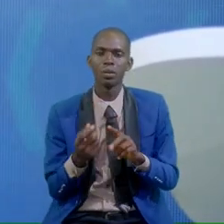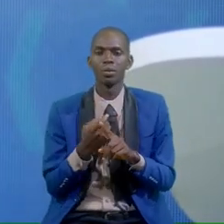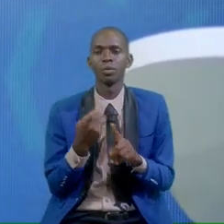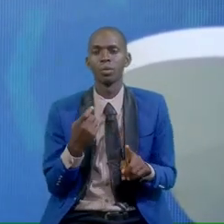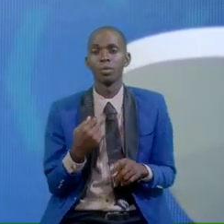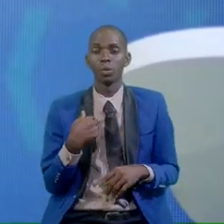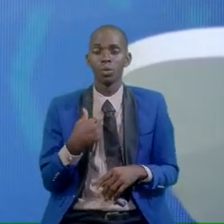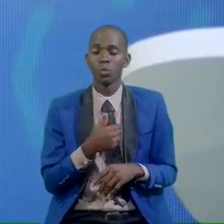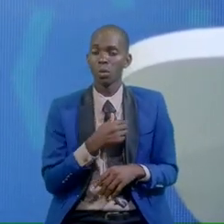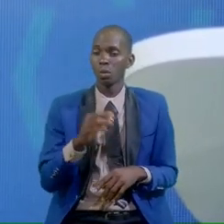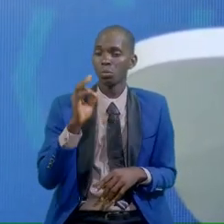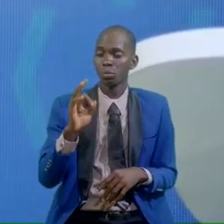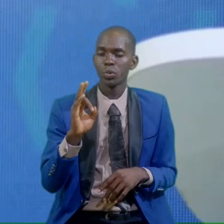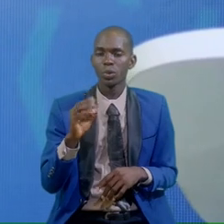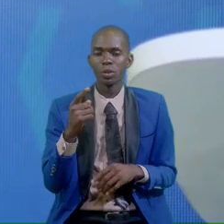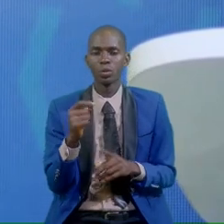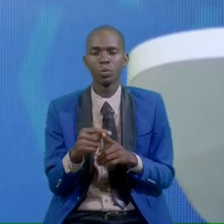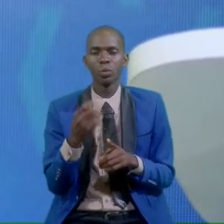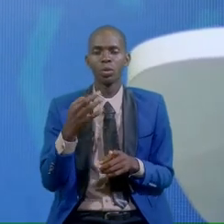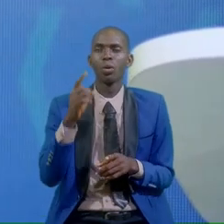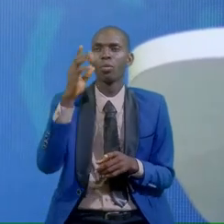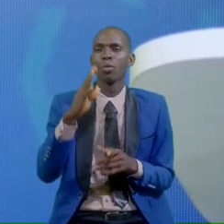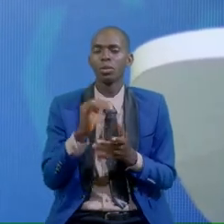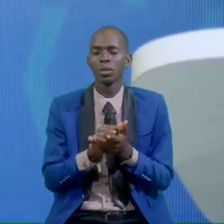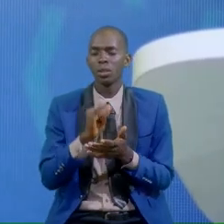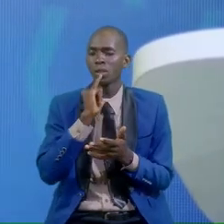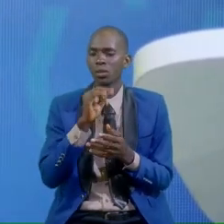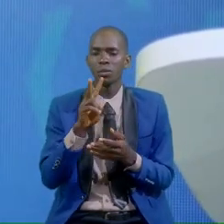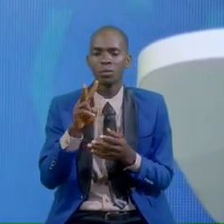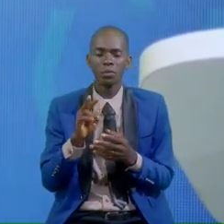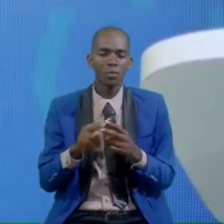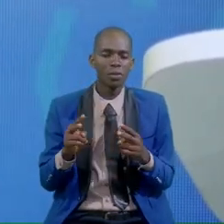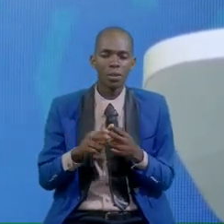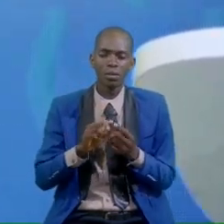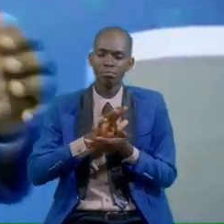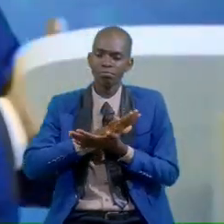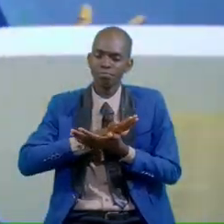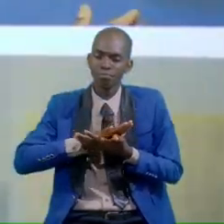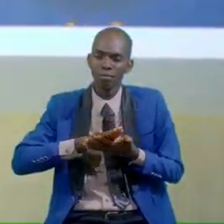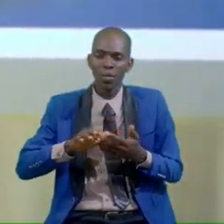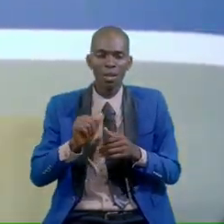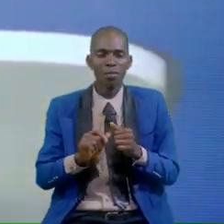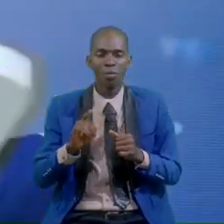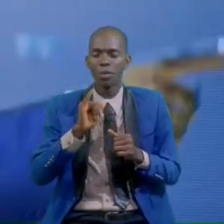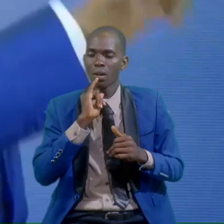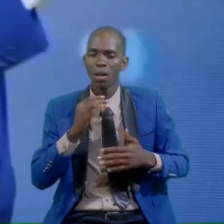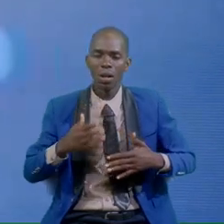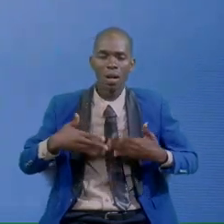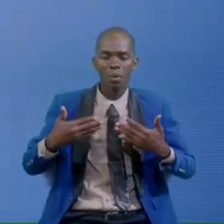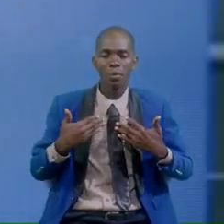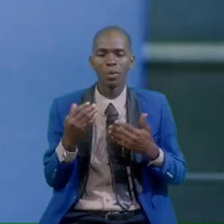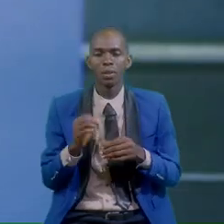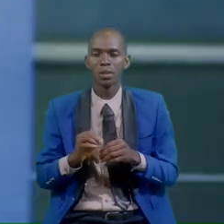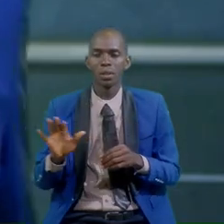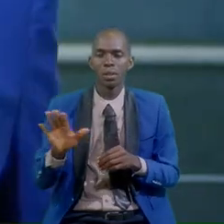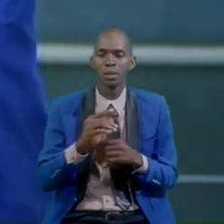are so smooth, they are so nice, and everybody is jumping and shouting and happy. They are happy in their sins, and there's